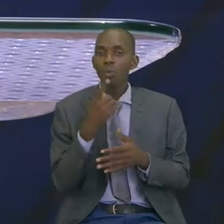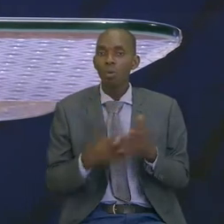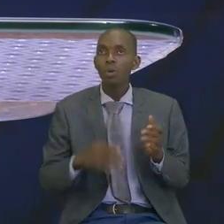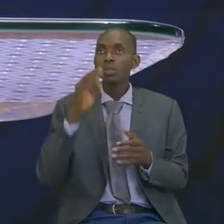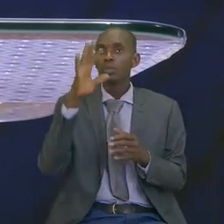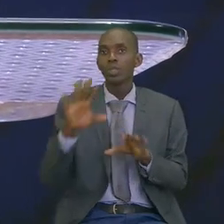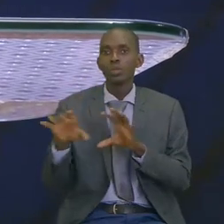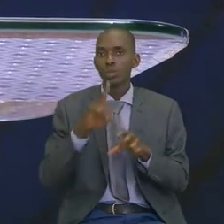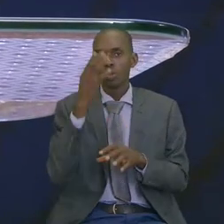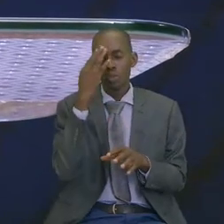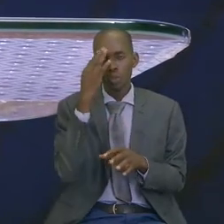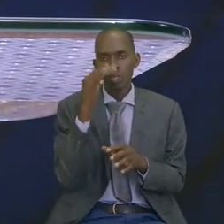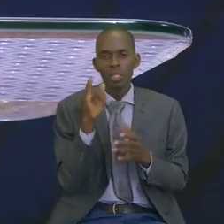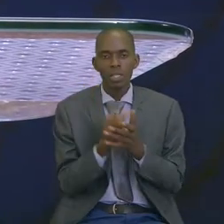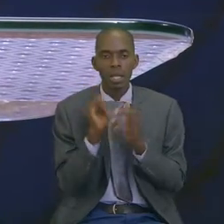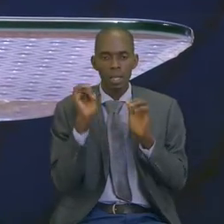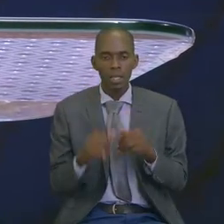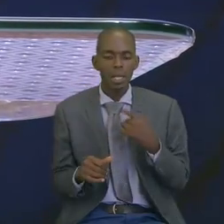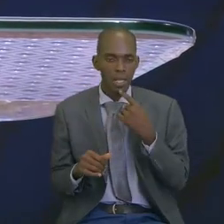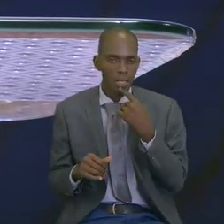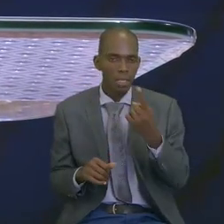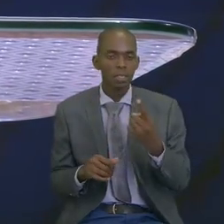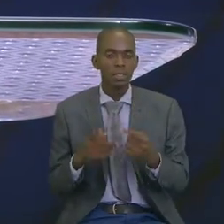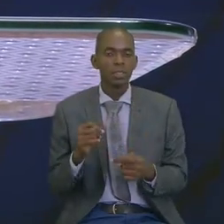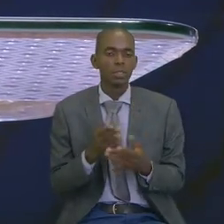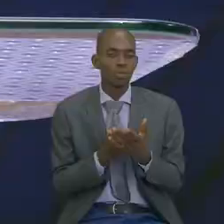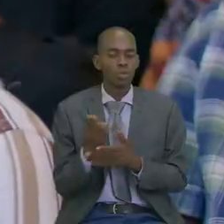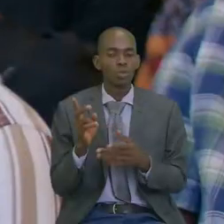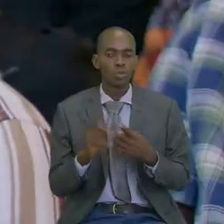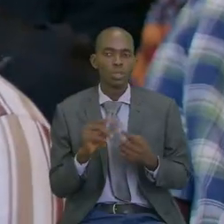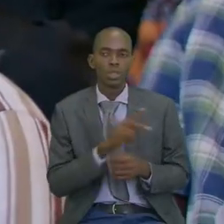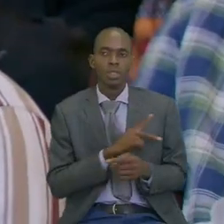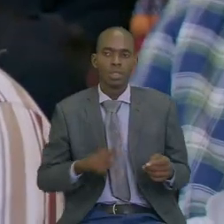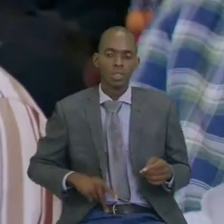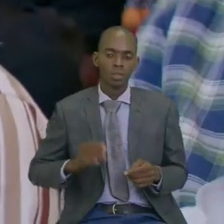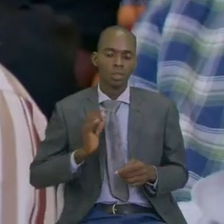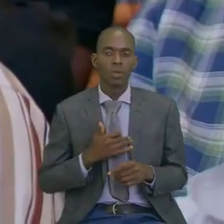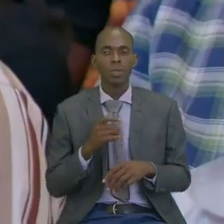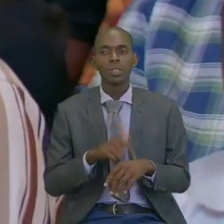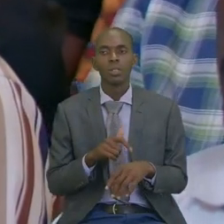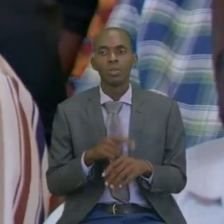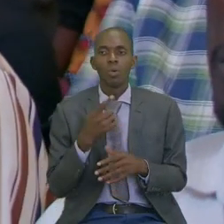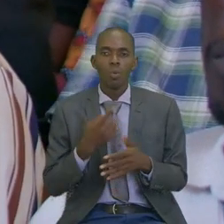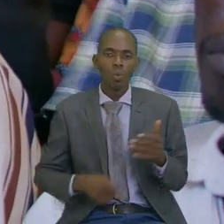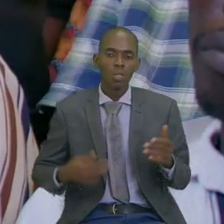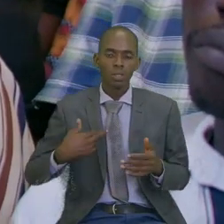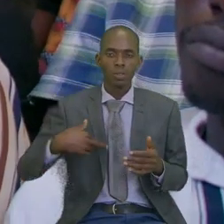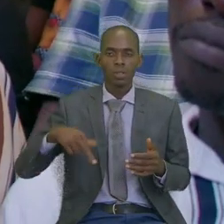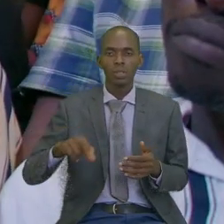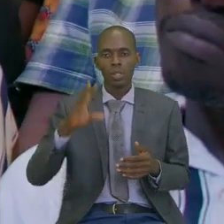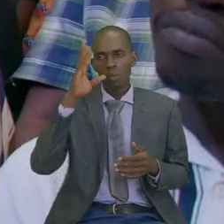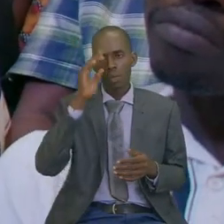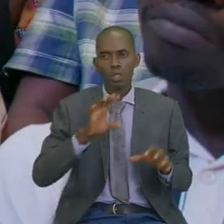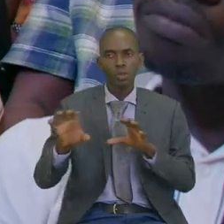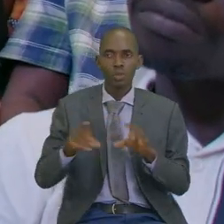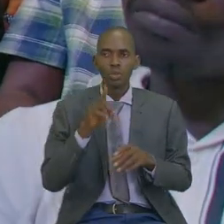tell the truth to the kings of our day? What religious man do you